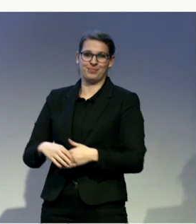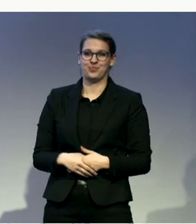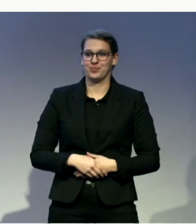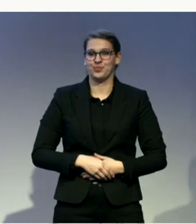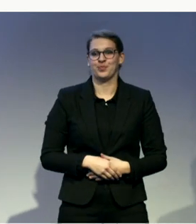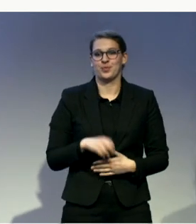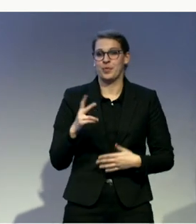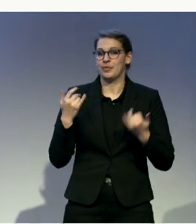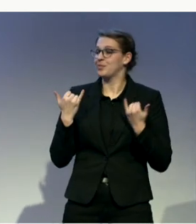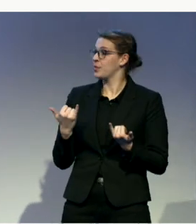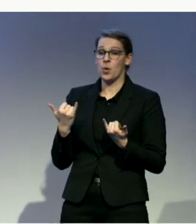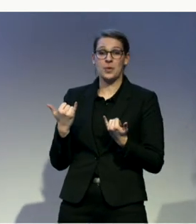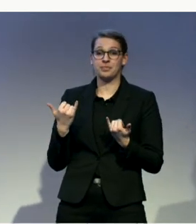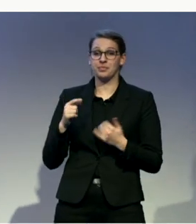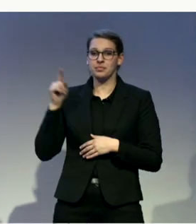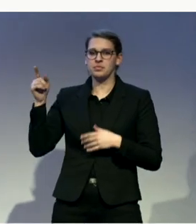for couples.